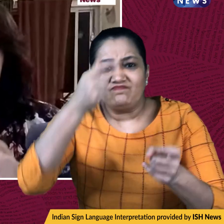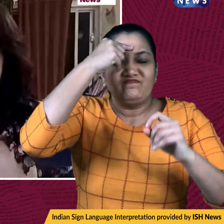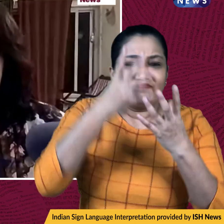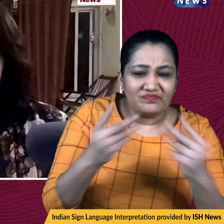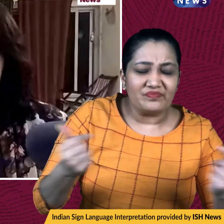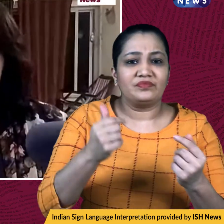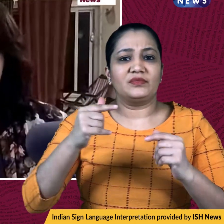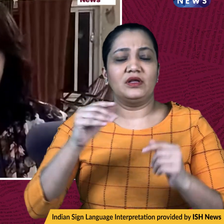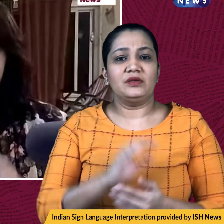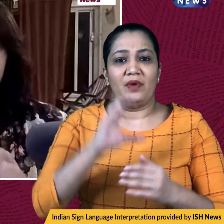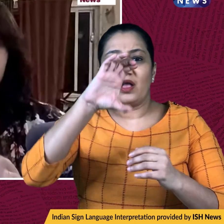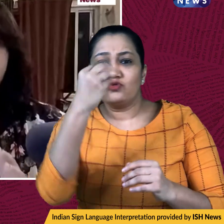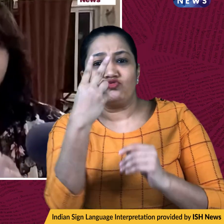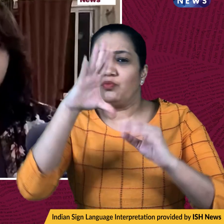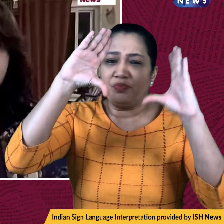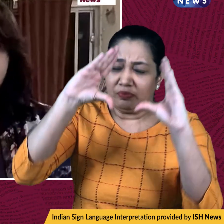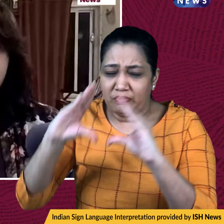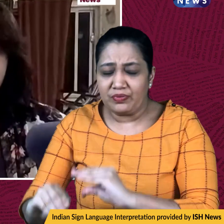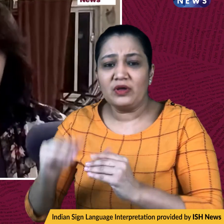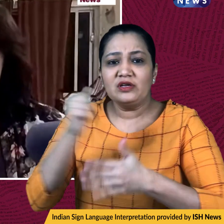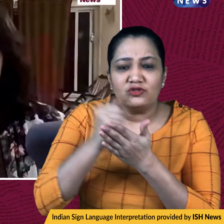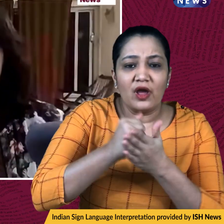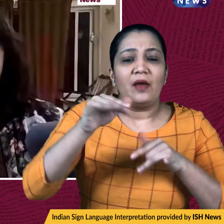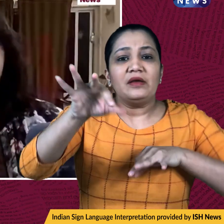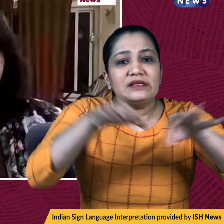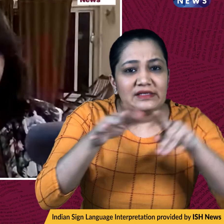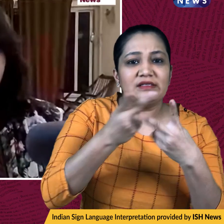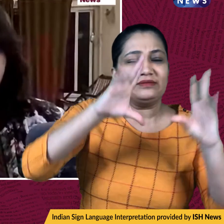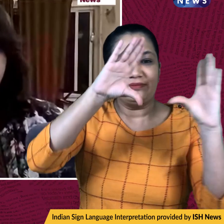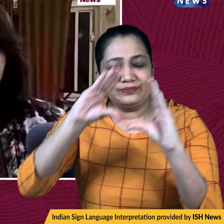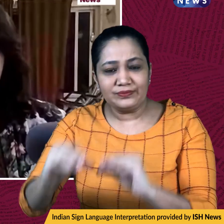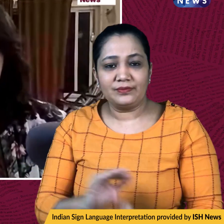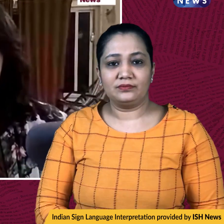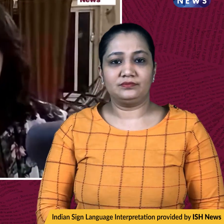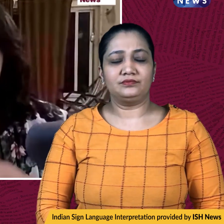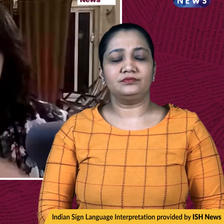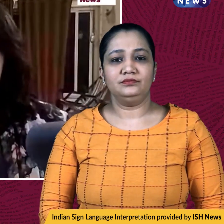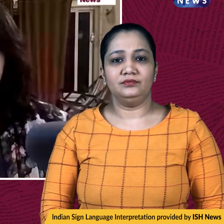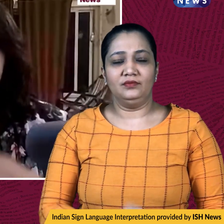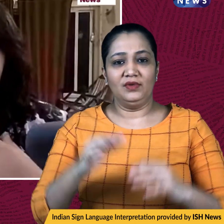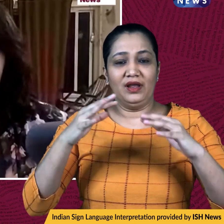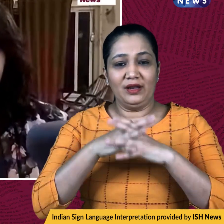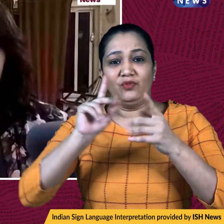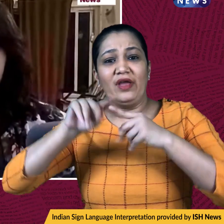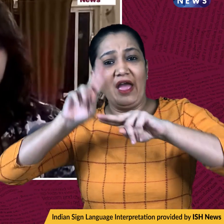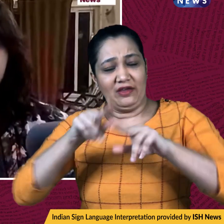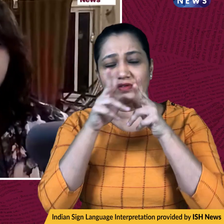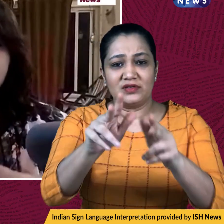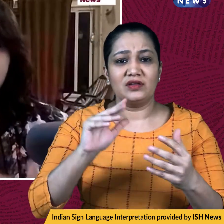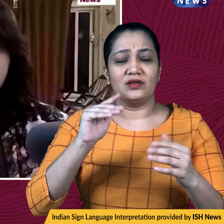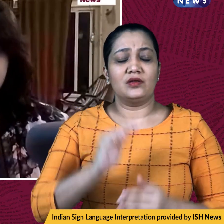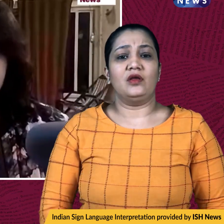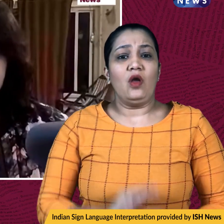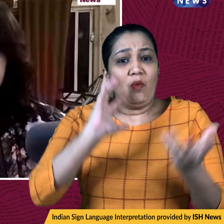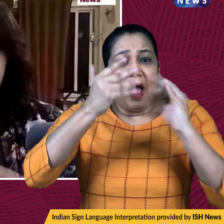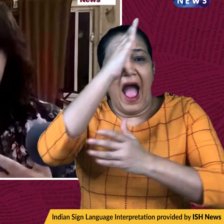accelerate decarbonization of the urban built environment. And the WEF also said that with over half the world's